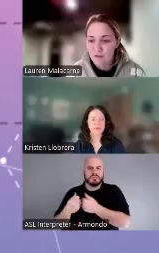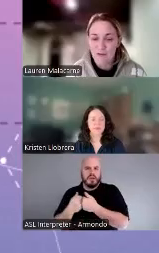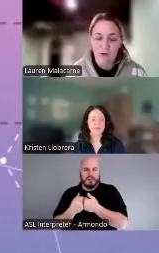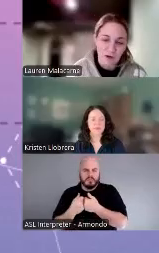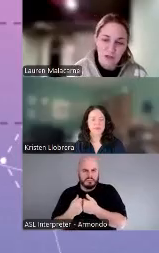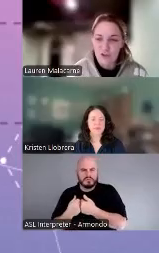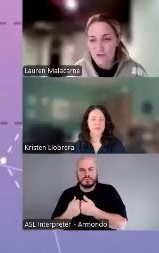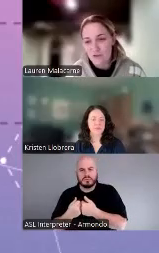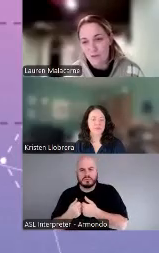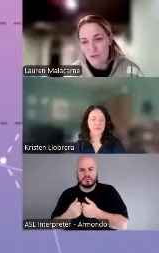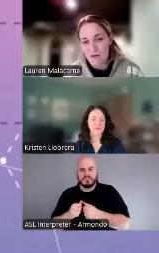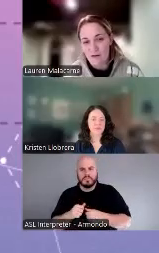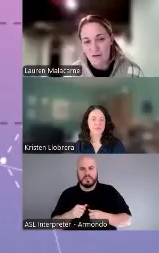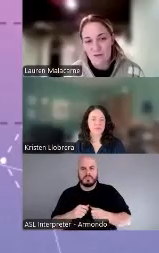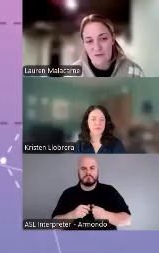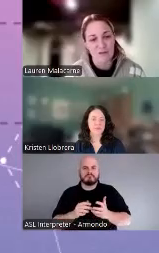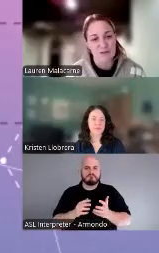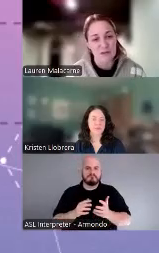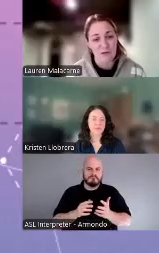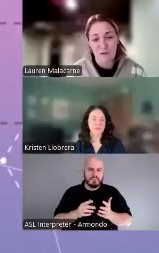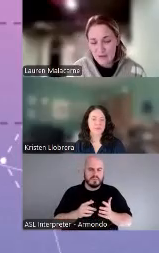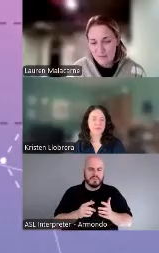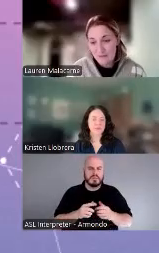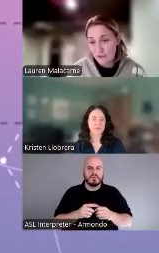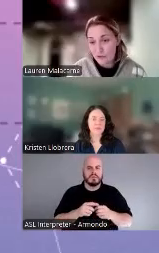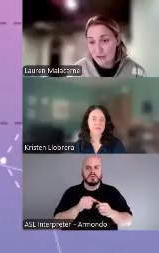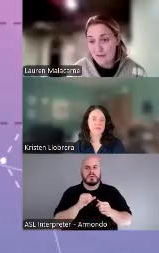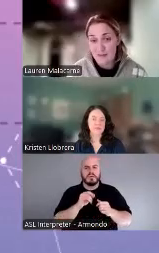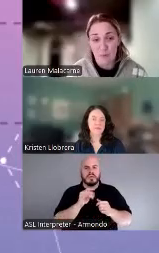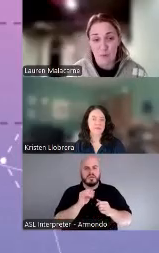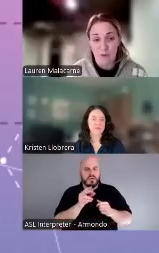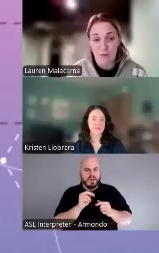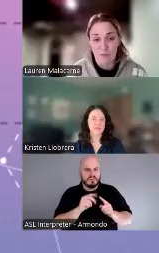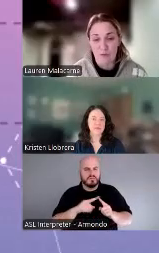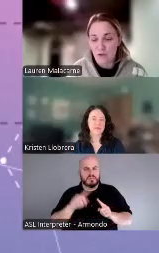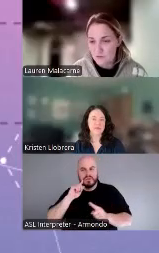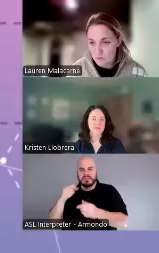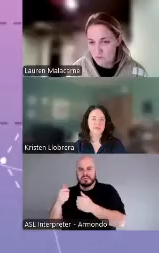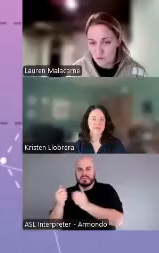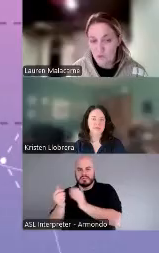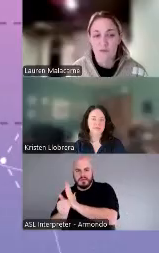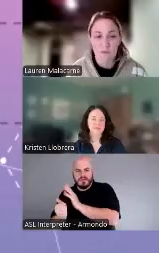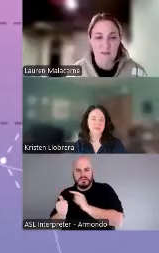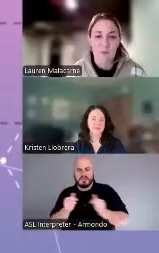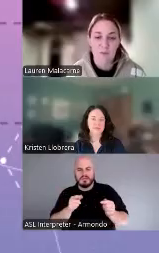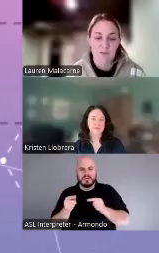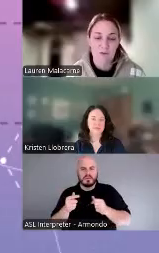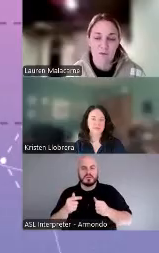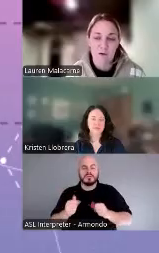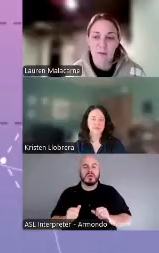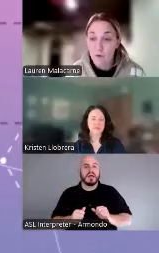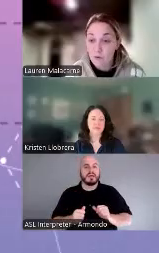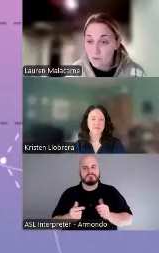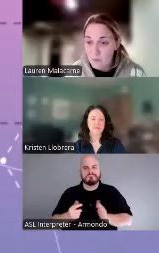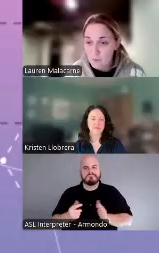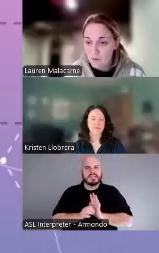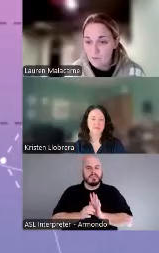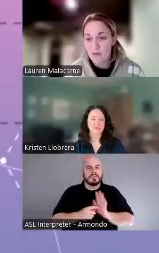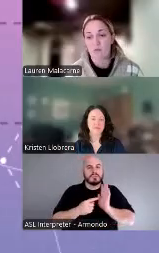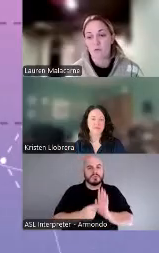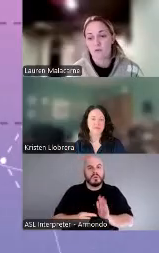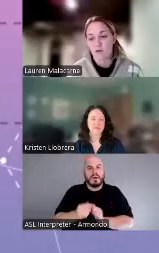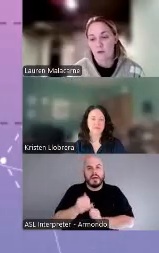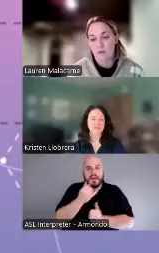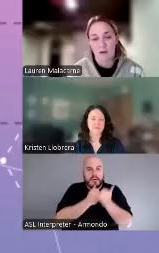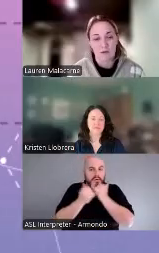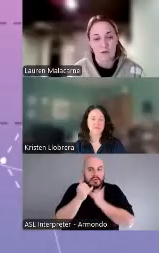the narration to the skill itself. That's actually an example of, we tried to show some examples of errors that people can